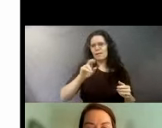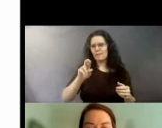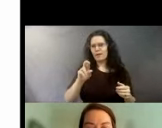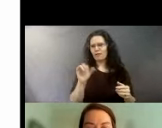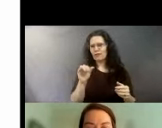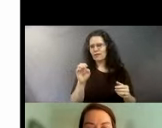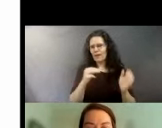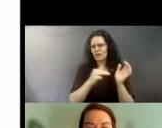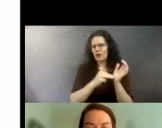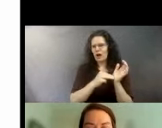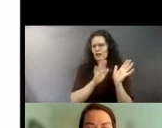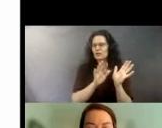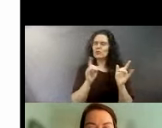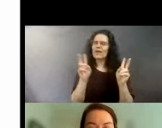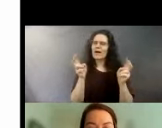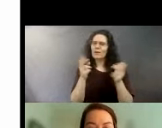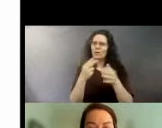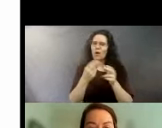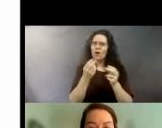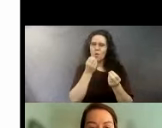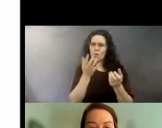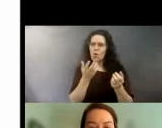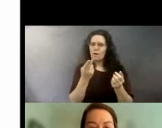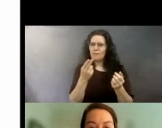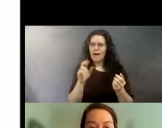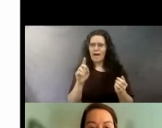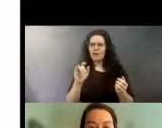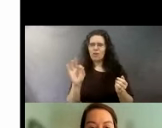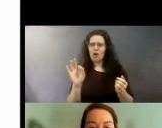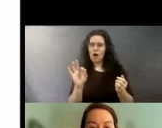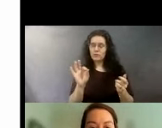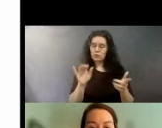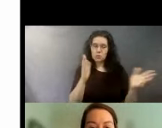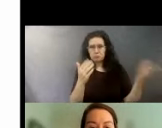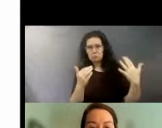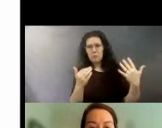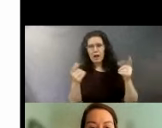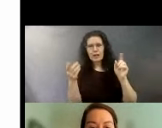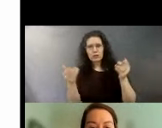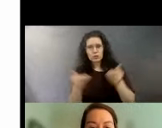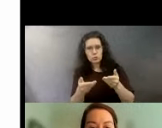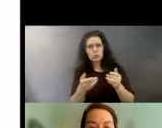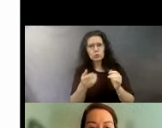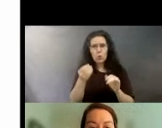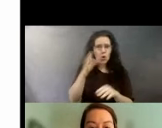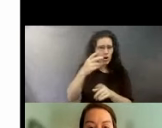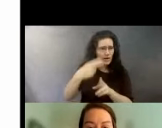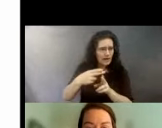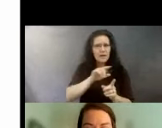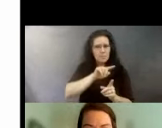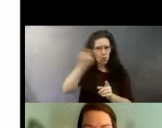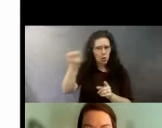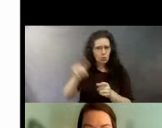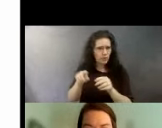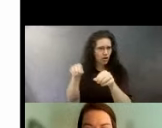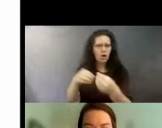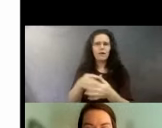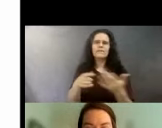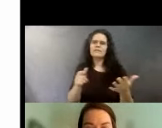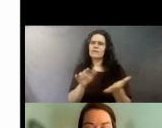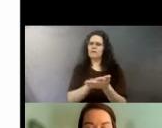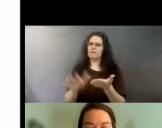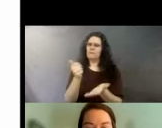warm handoff between the two is really helpful. Specifically in working with older adults and folks with